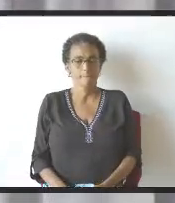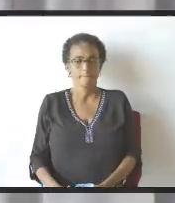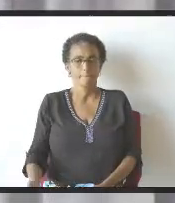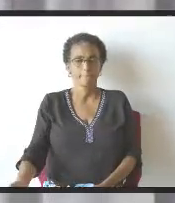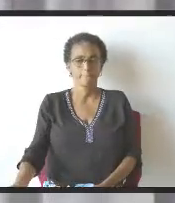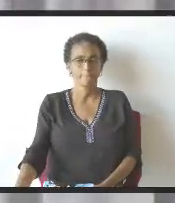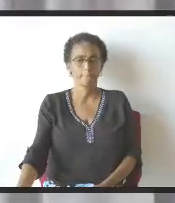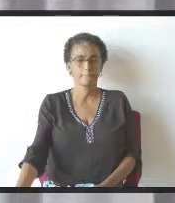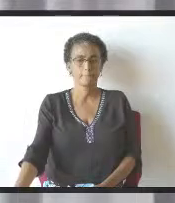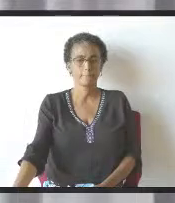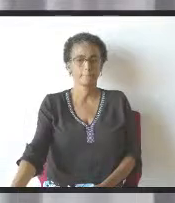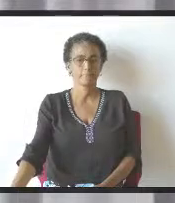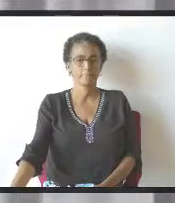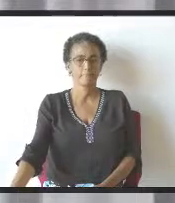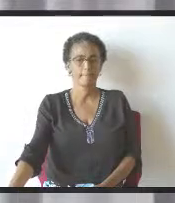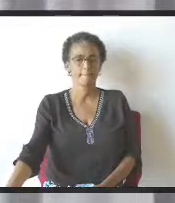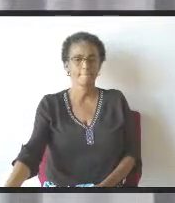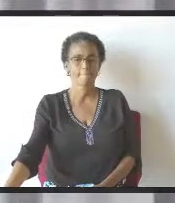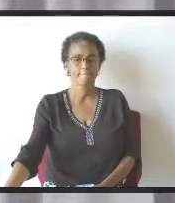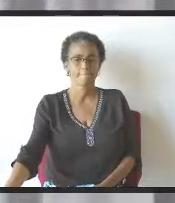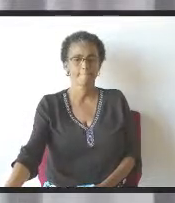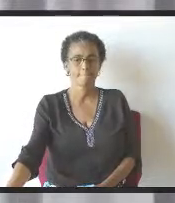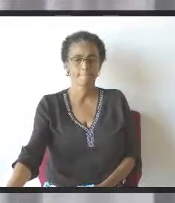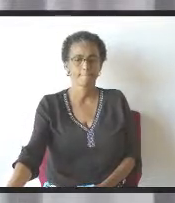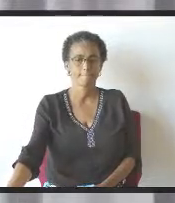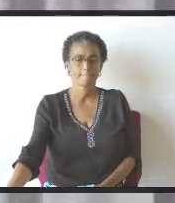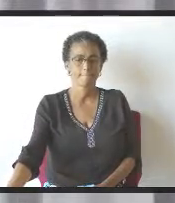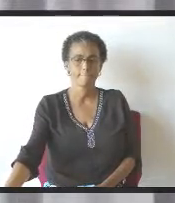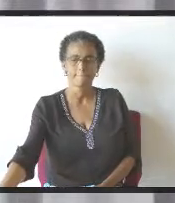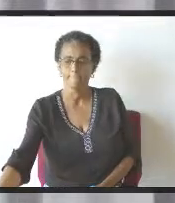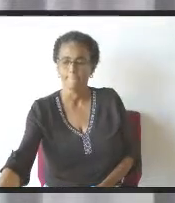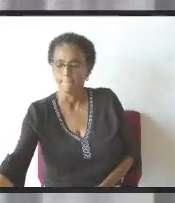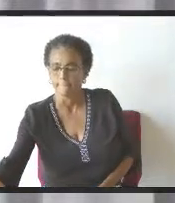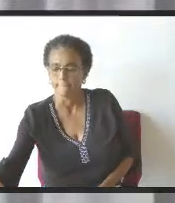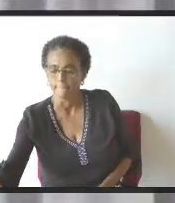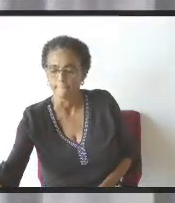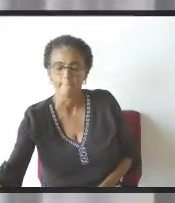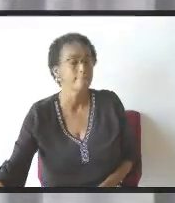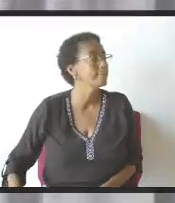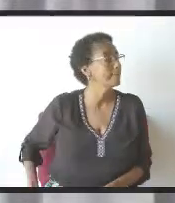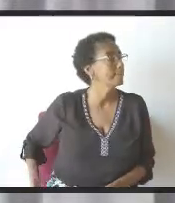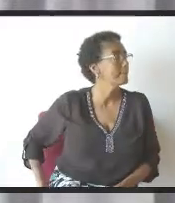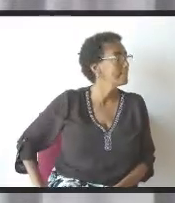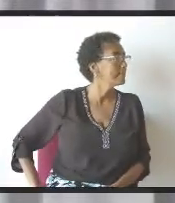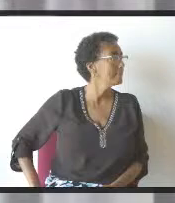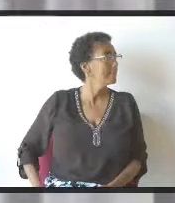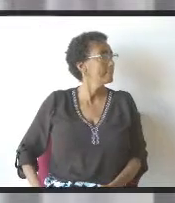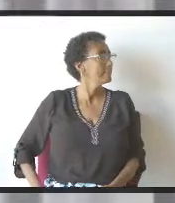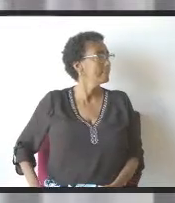so I invite the ushers to come at this time.